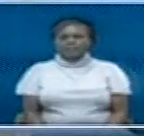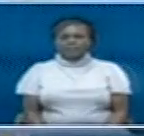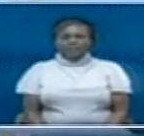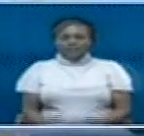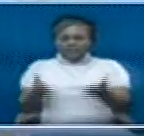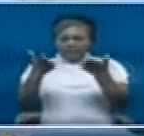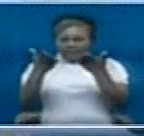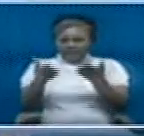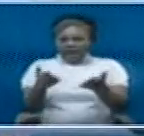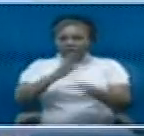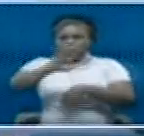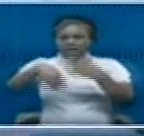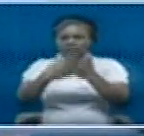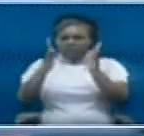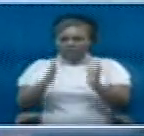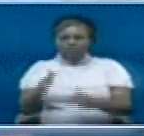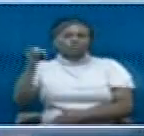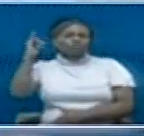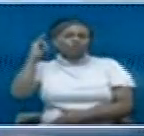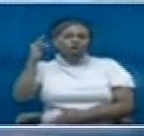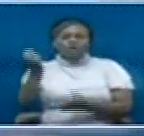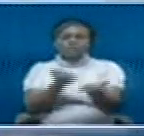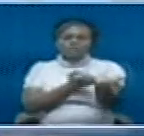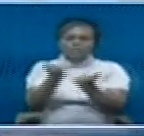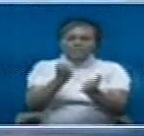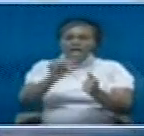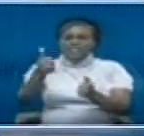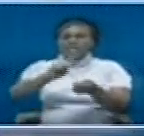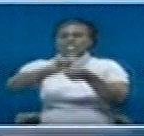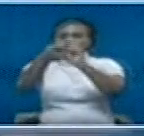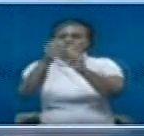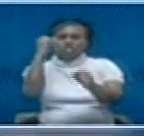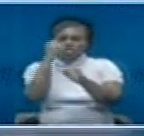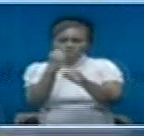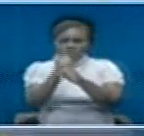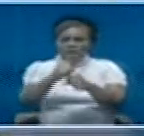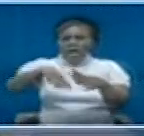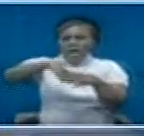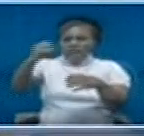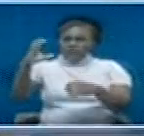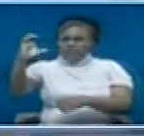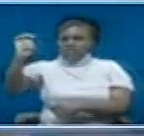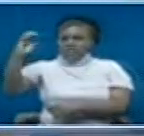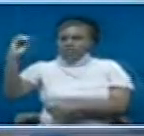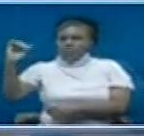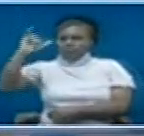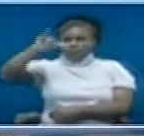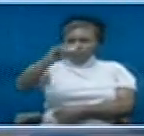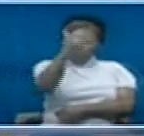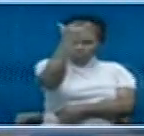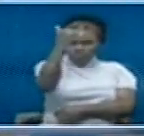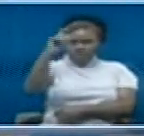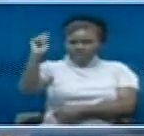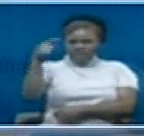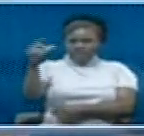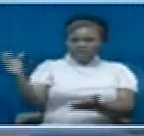Right, well, everyone is getting into the mobile telephony business. Others are changing jobs. And the outgoing Kenya Airways chief executive, Titus Naikuni,